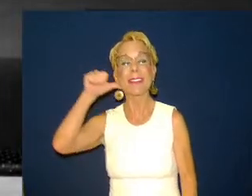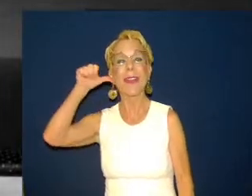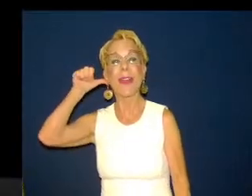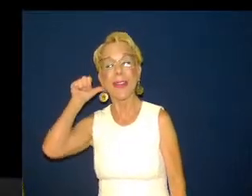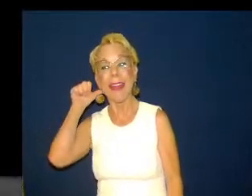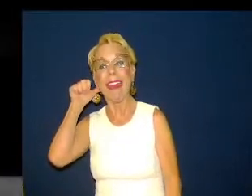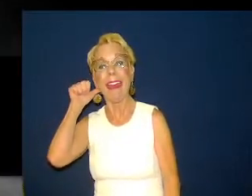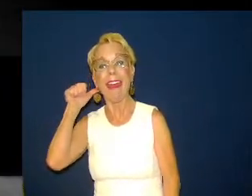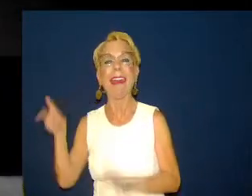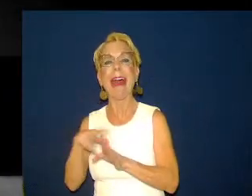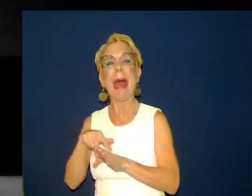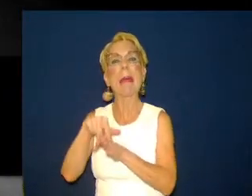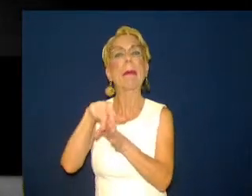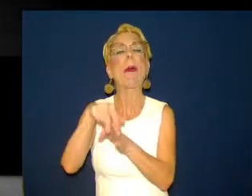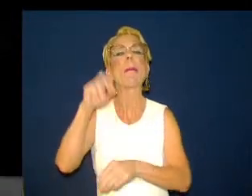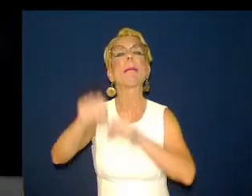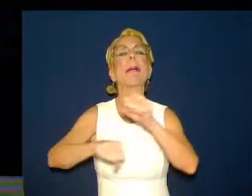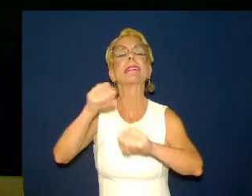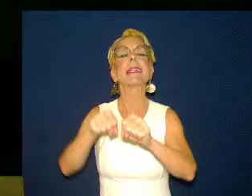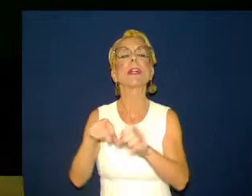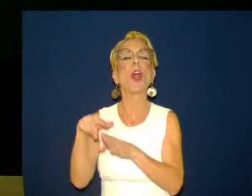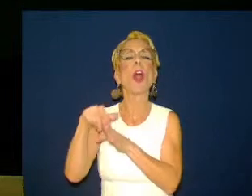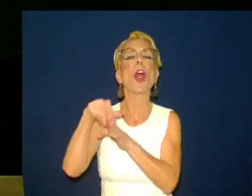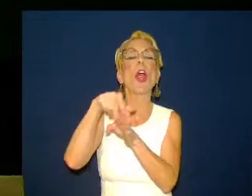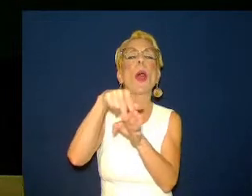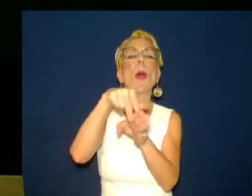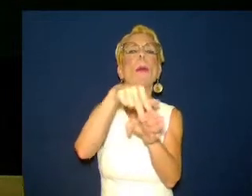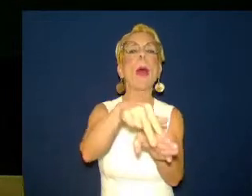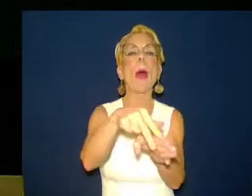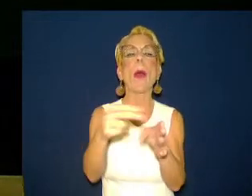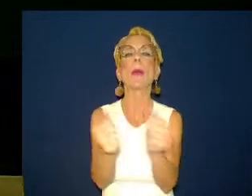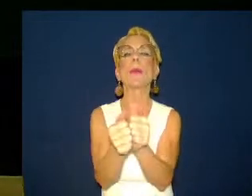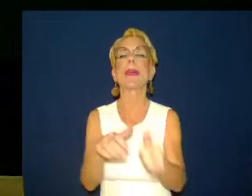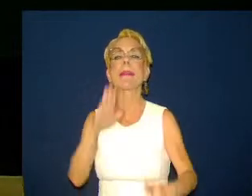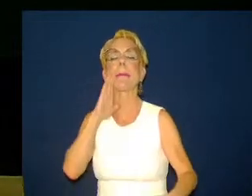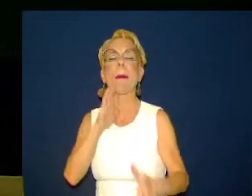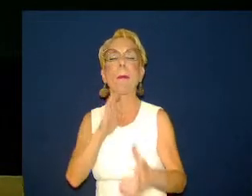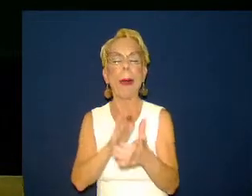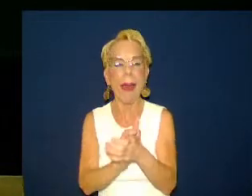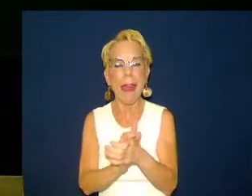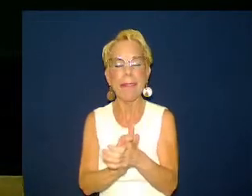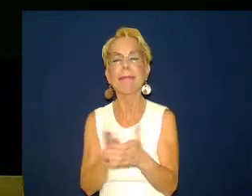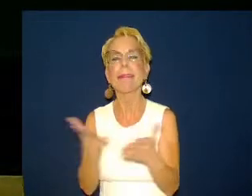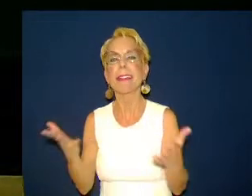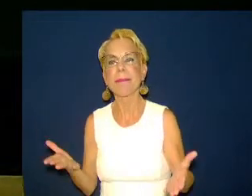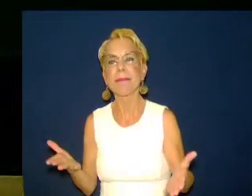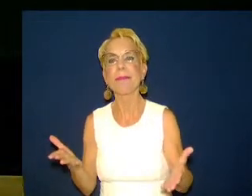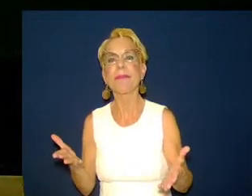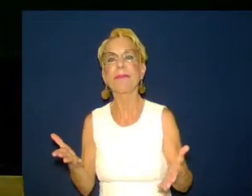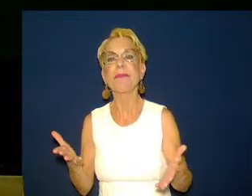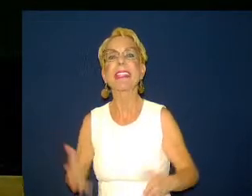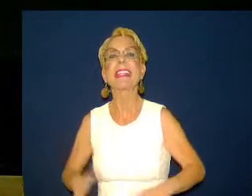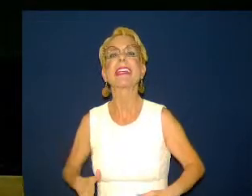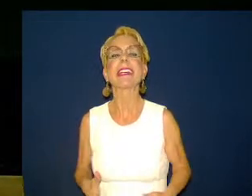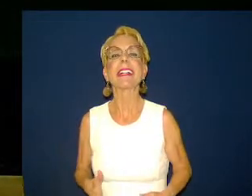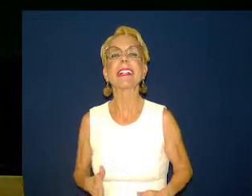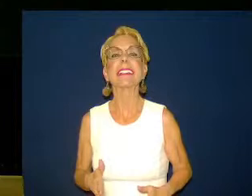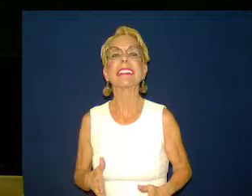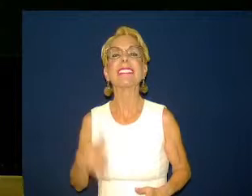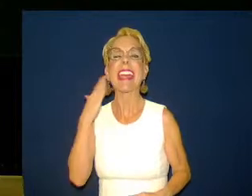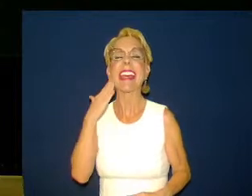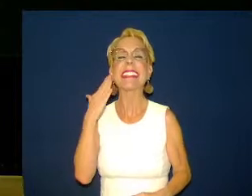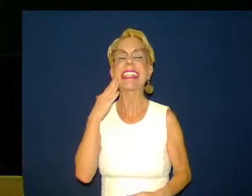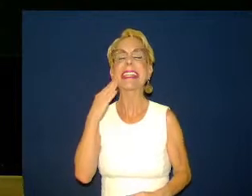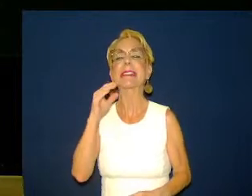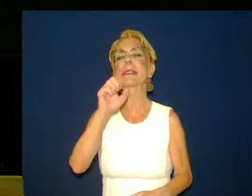bike. Bicycle. Yes, that's right. There's a difference there in the kidding. So I took bicycles, went to Swamp Rabbit